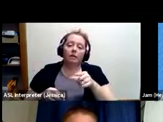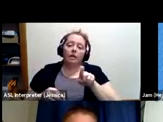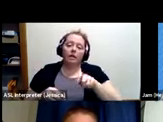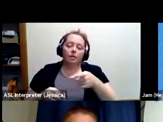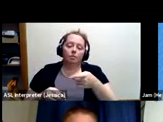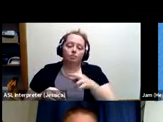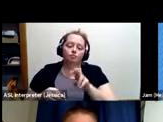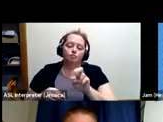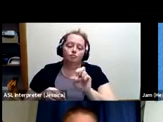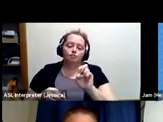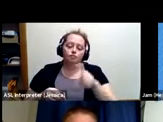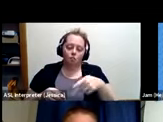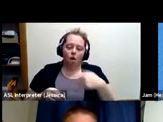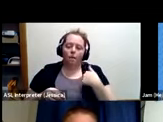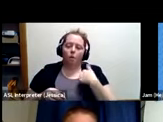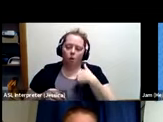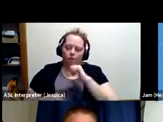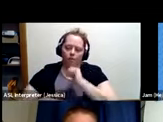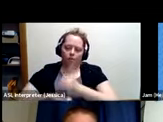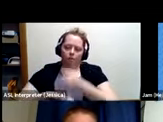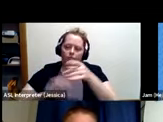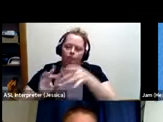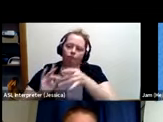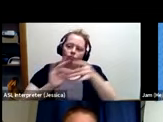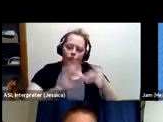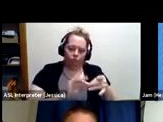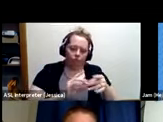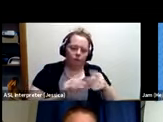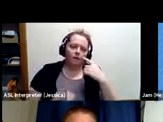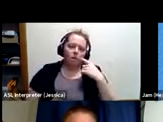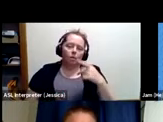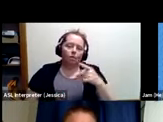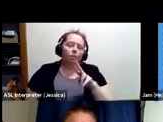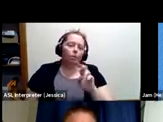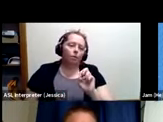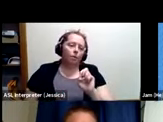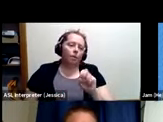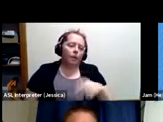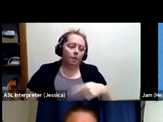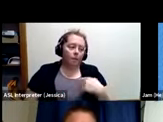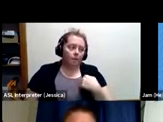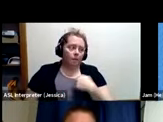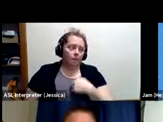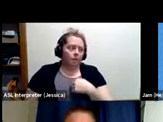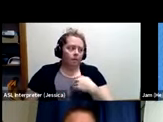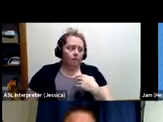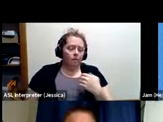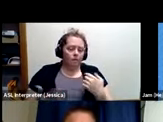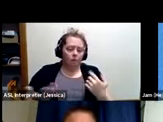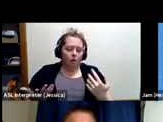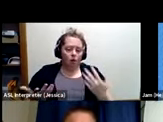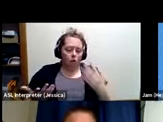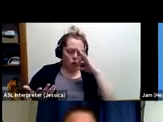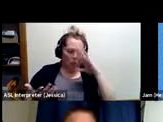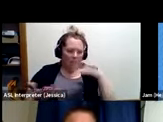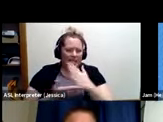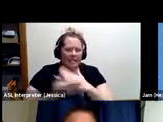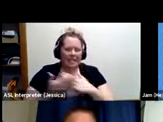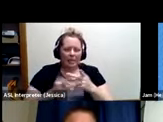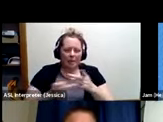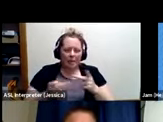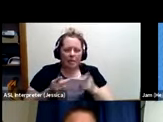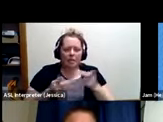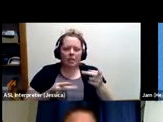that, there are technically lots of settings where people could get tested, but are those settings affirming? Are those settings,